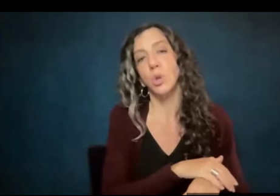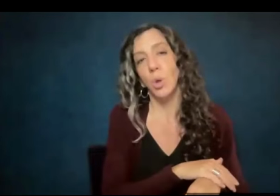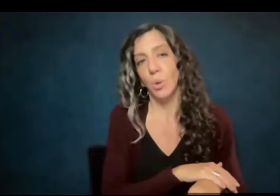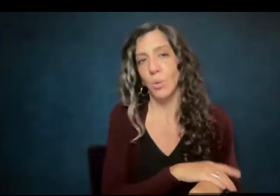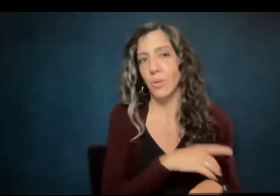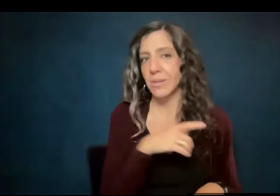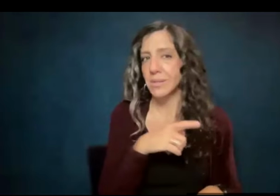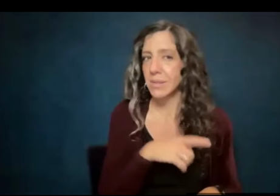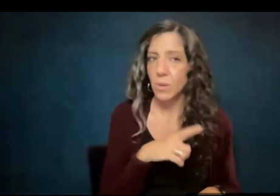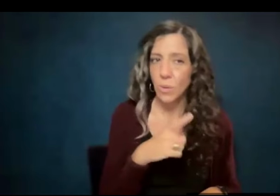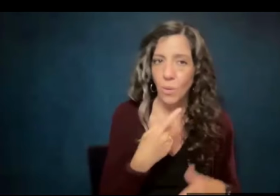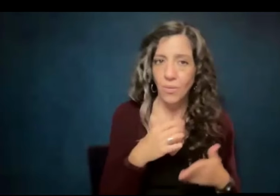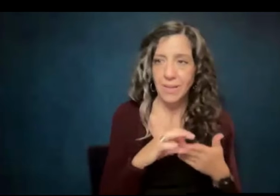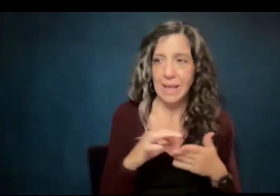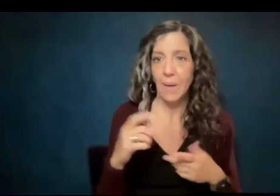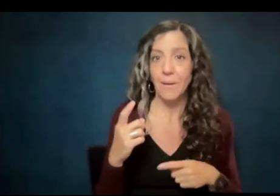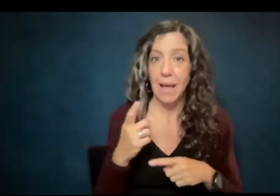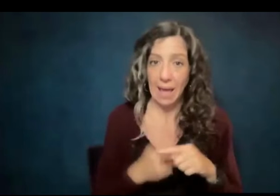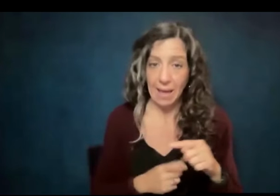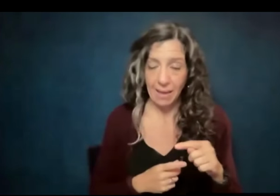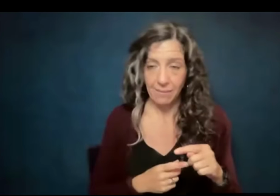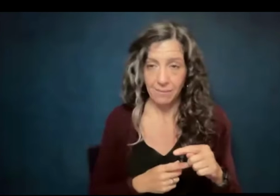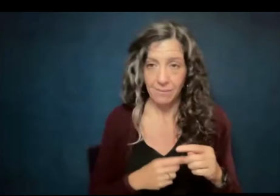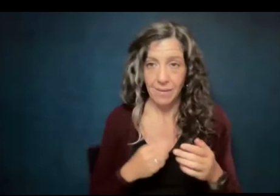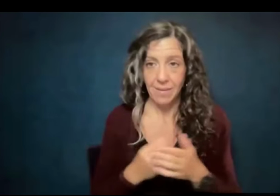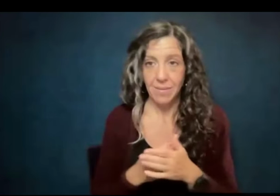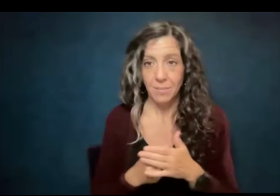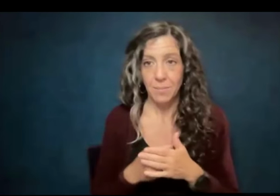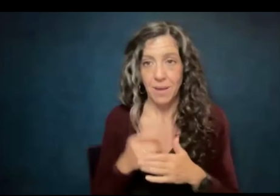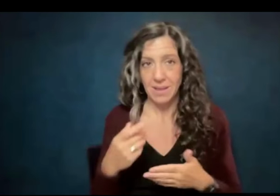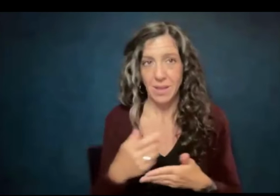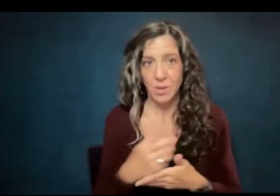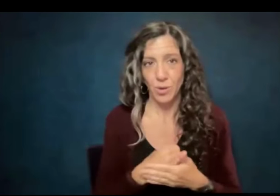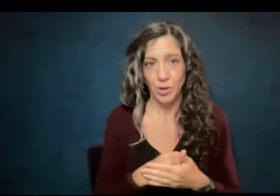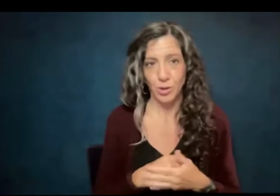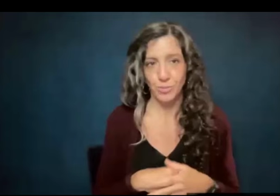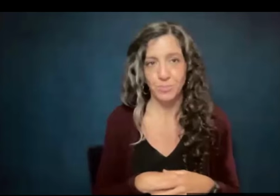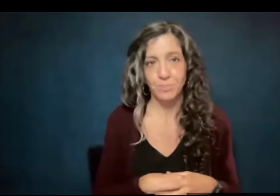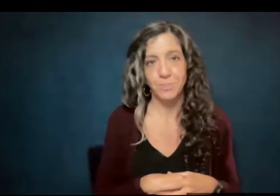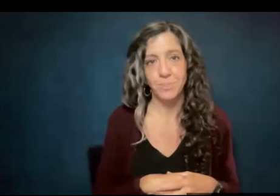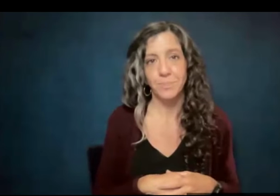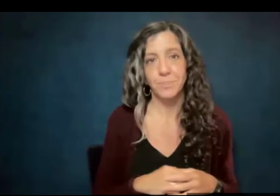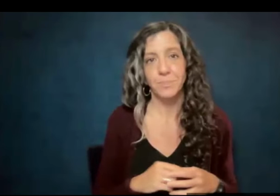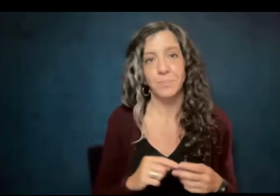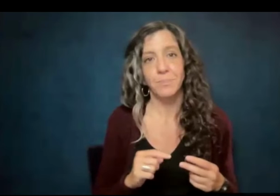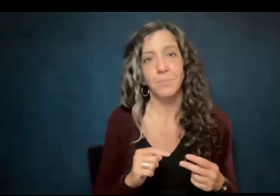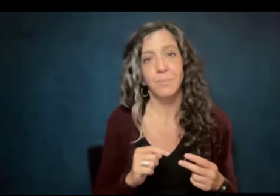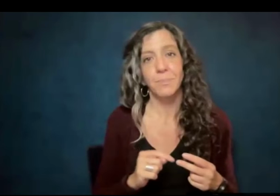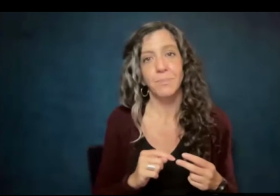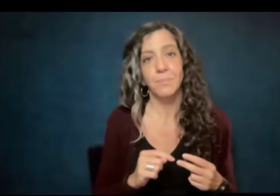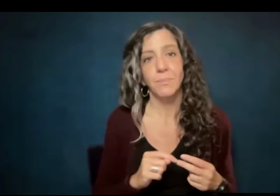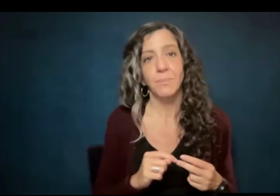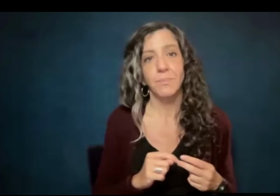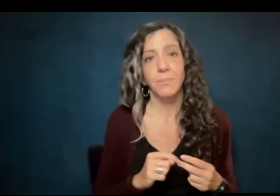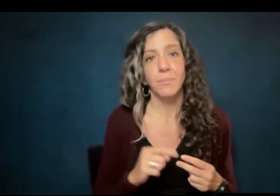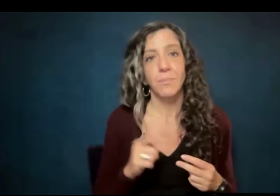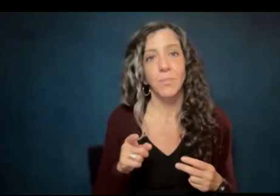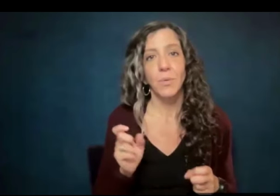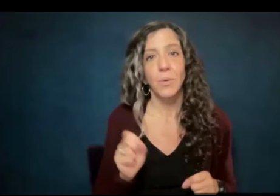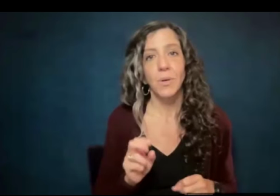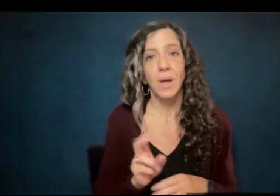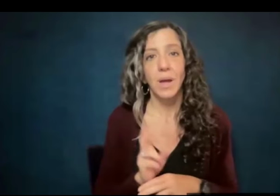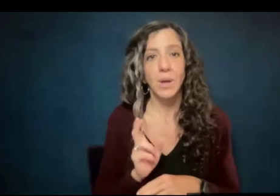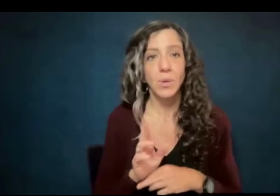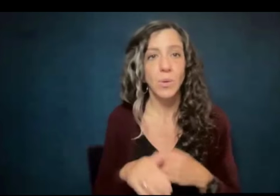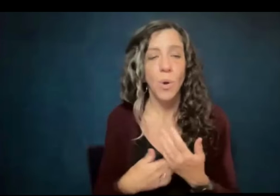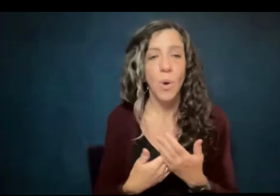only counting half of the money that you earn, less than half. You can use all of the traditional SSI